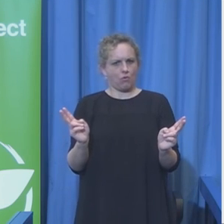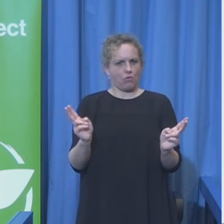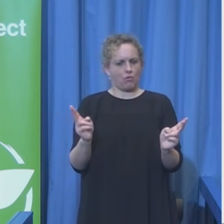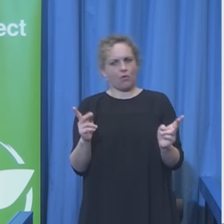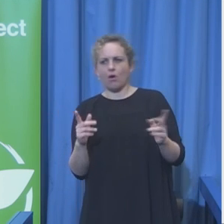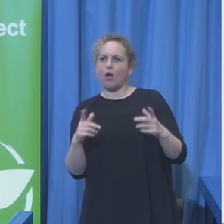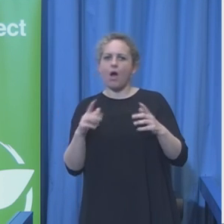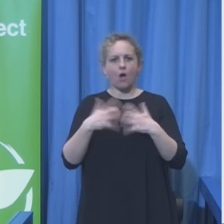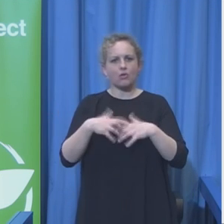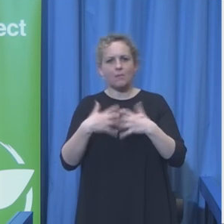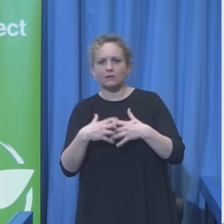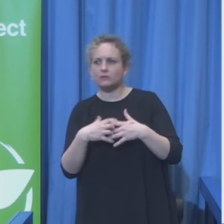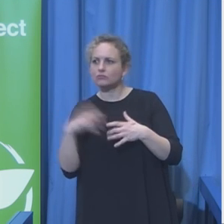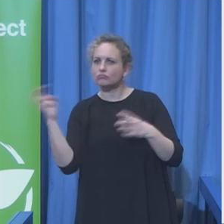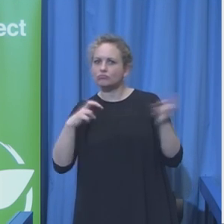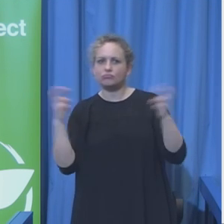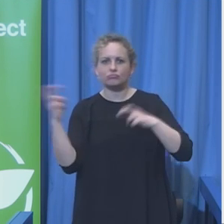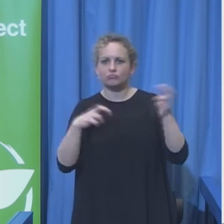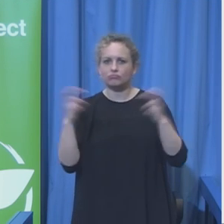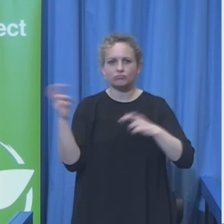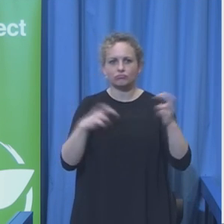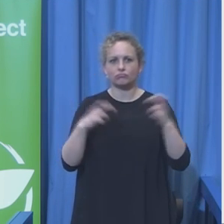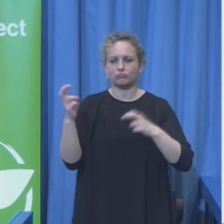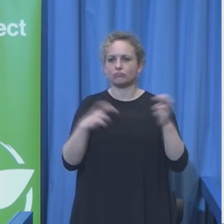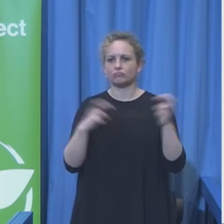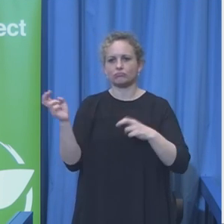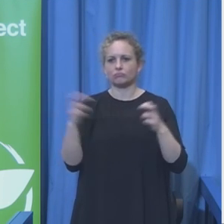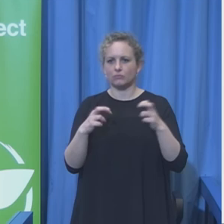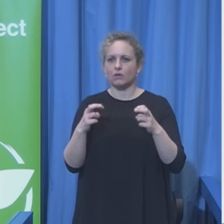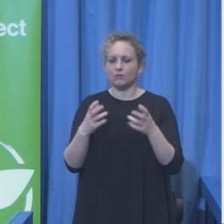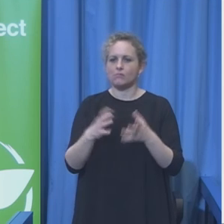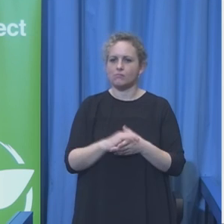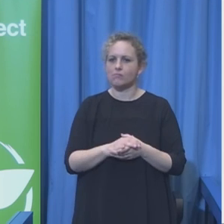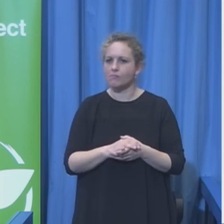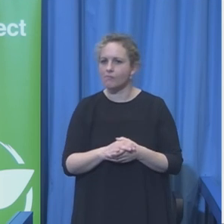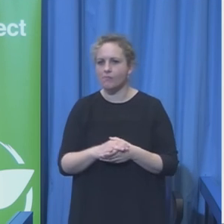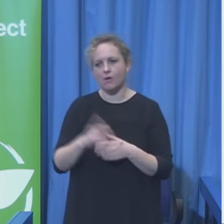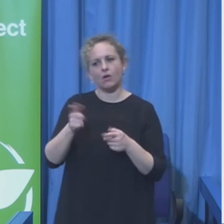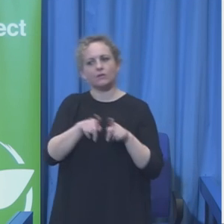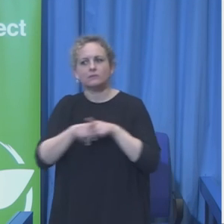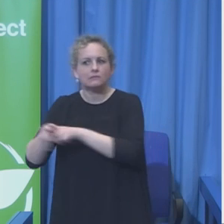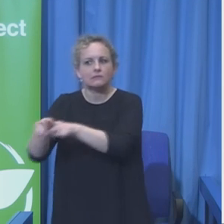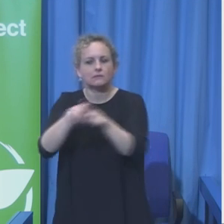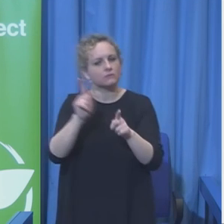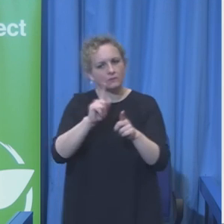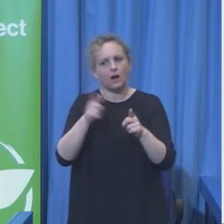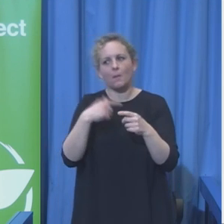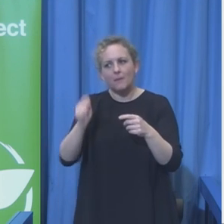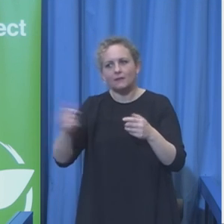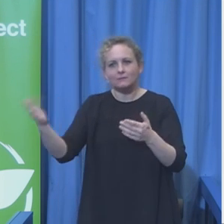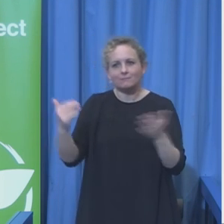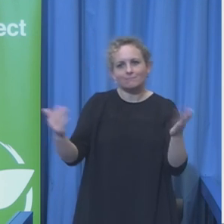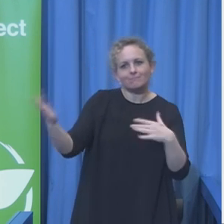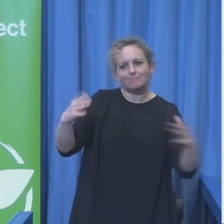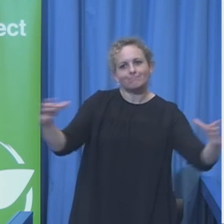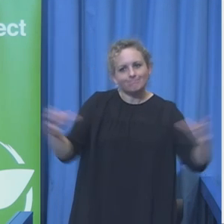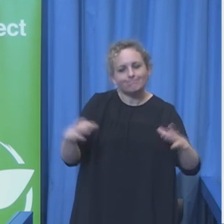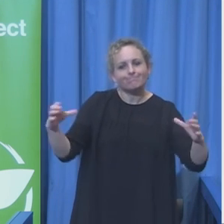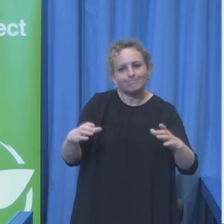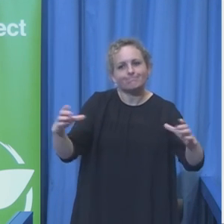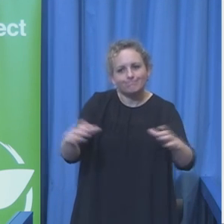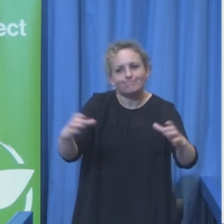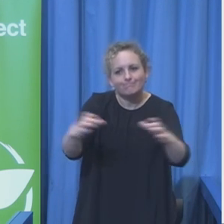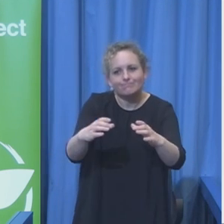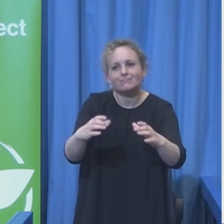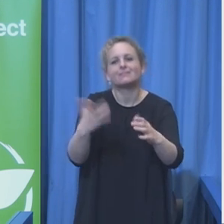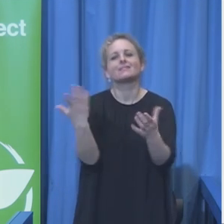every part of the world. There's regions in the world where there's very weak civil society organizations and almost no DPOs.